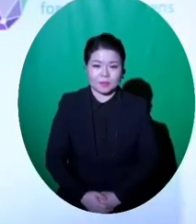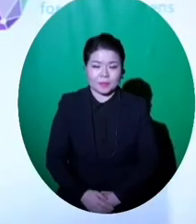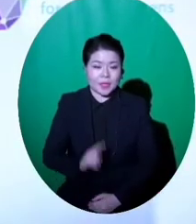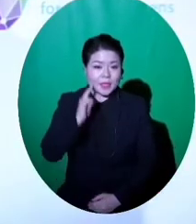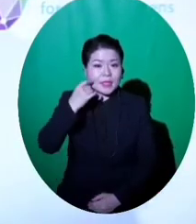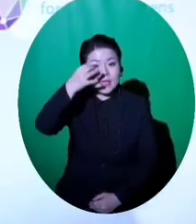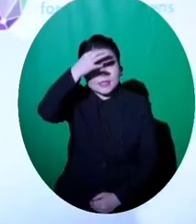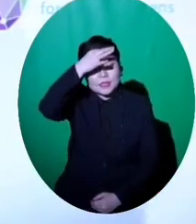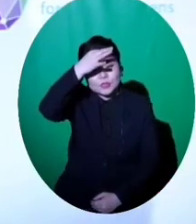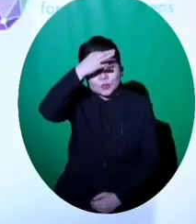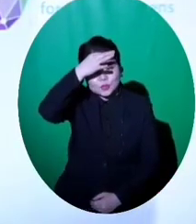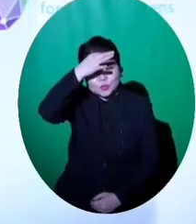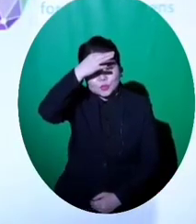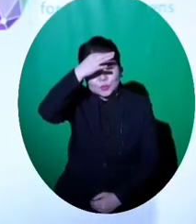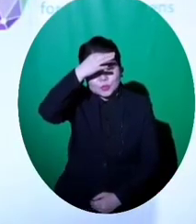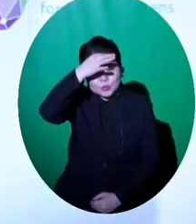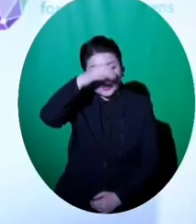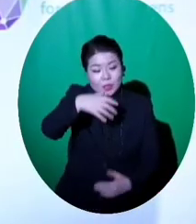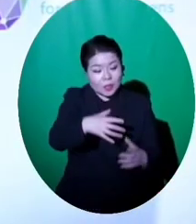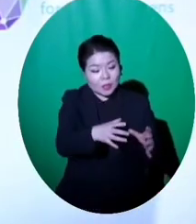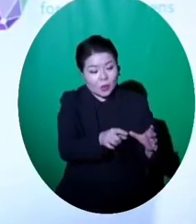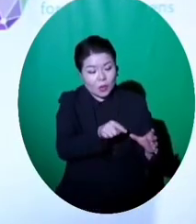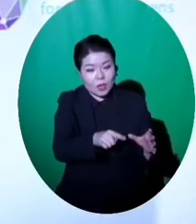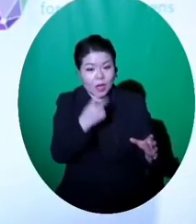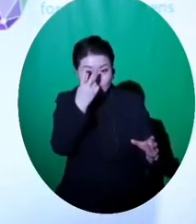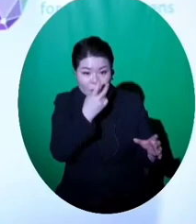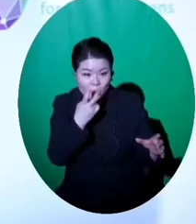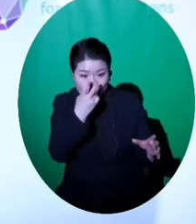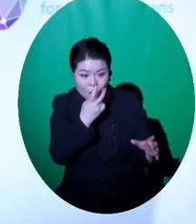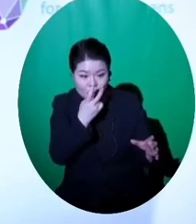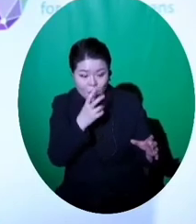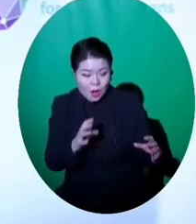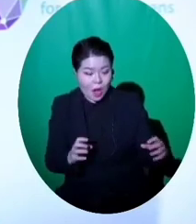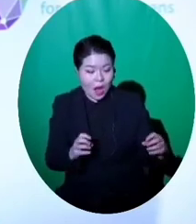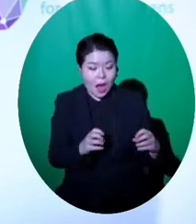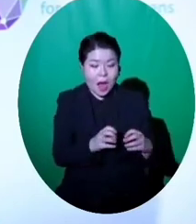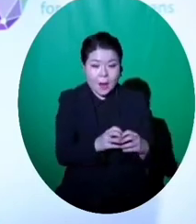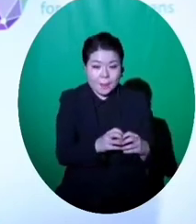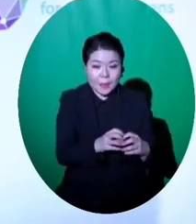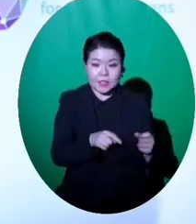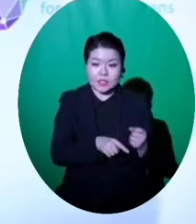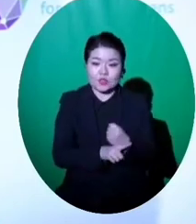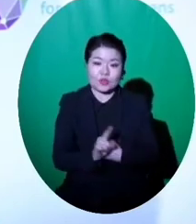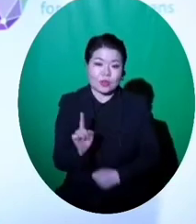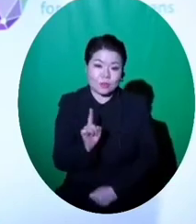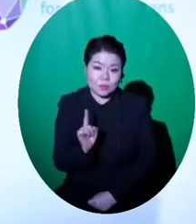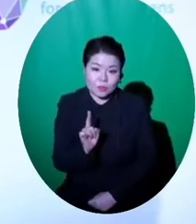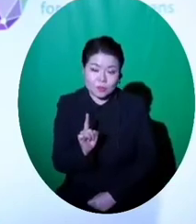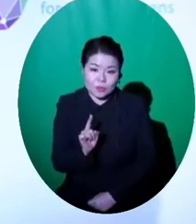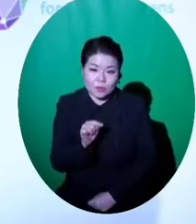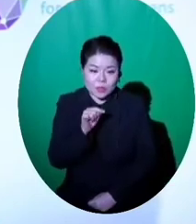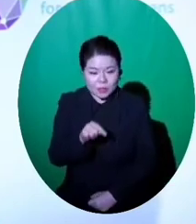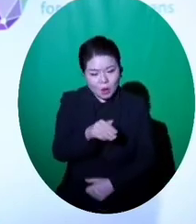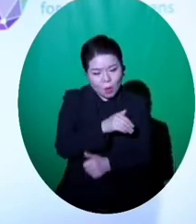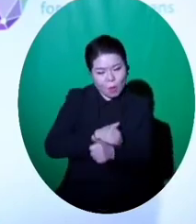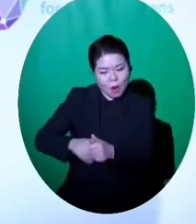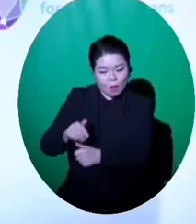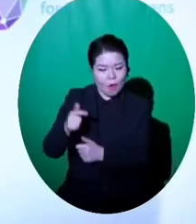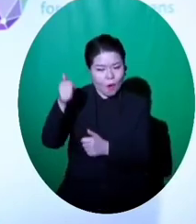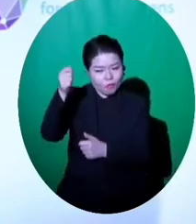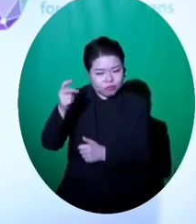you know, there are a few backgrounds for it, but most importantly, I was